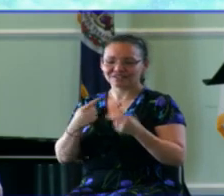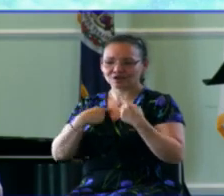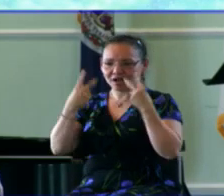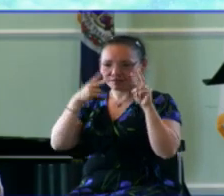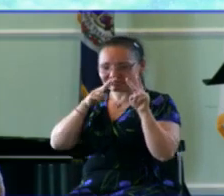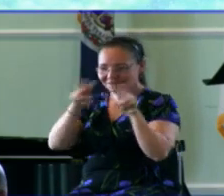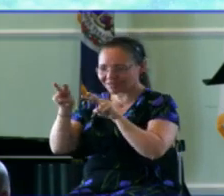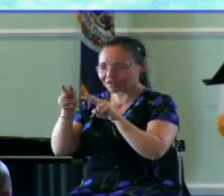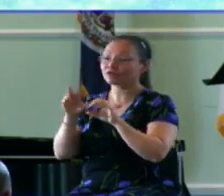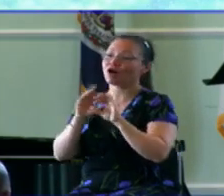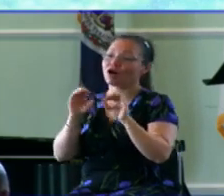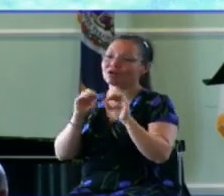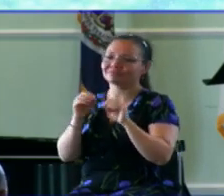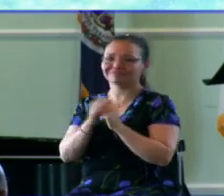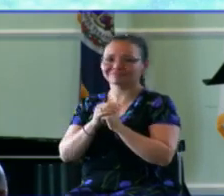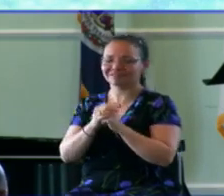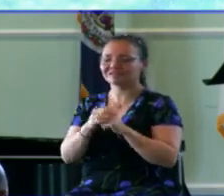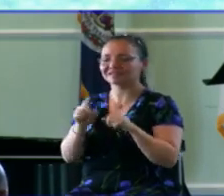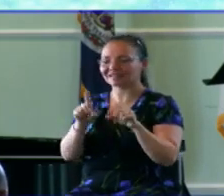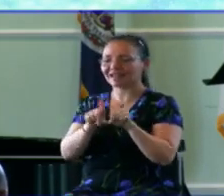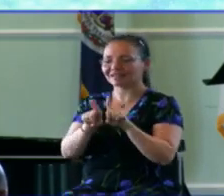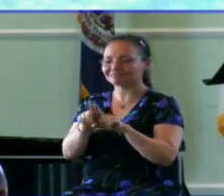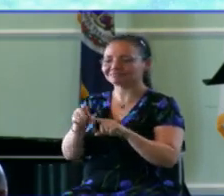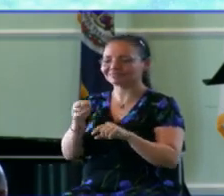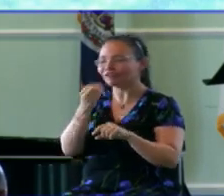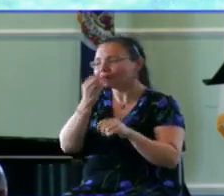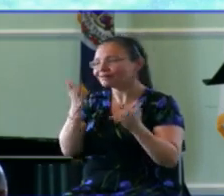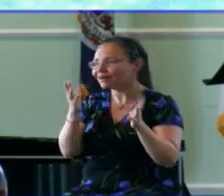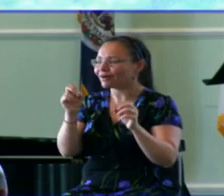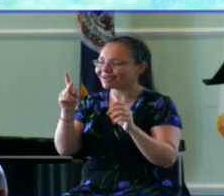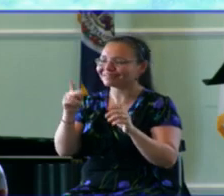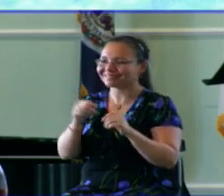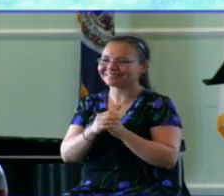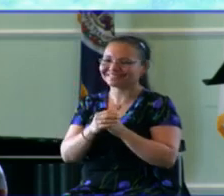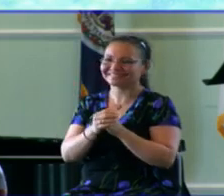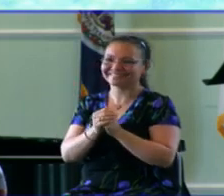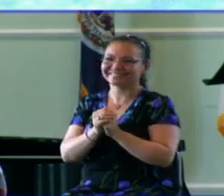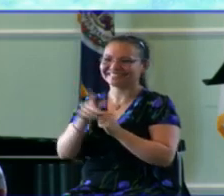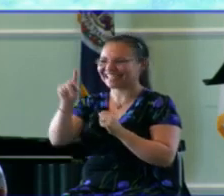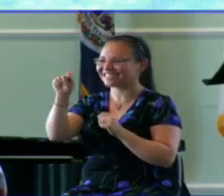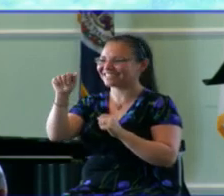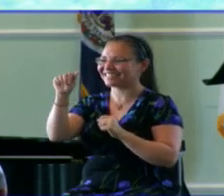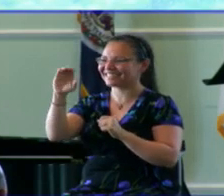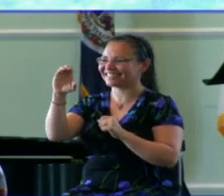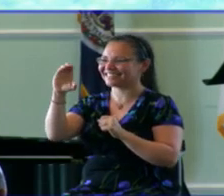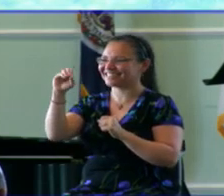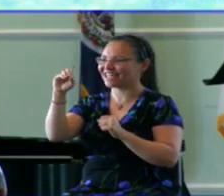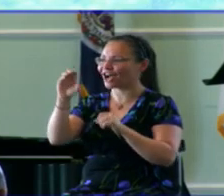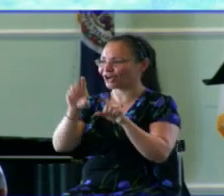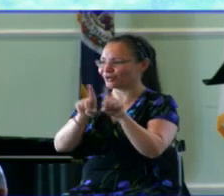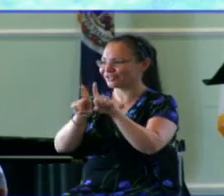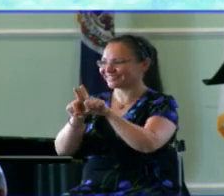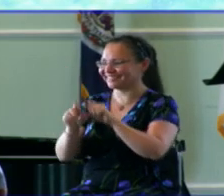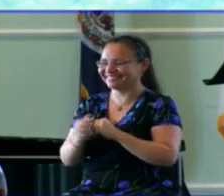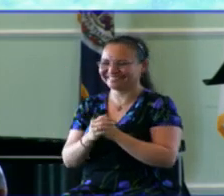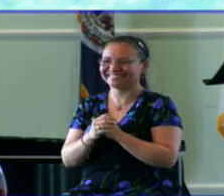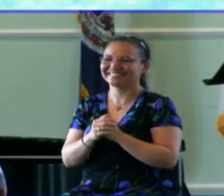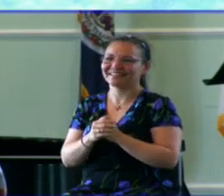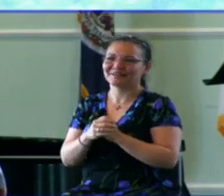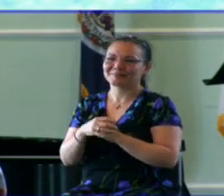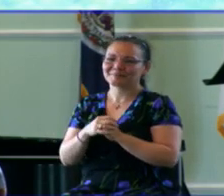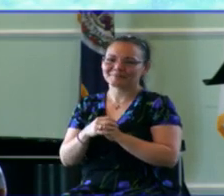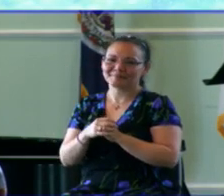they showed it to me, I said, oh, it's just like a taco salad, okay, I can deal with that one. All right.